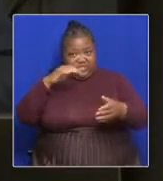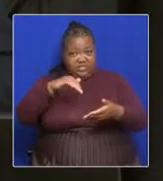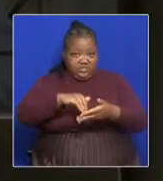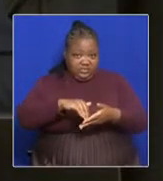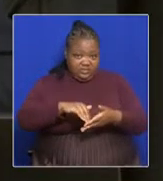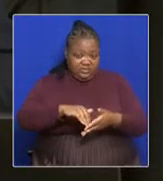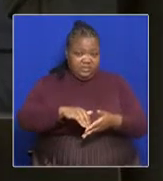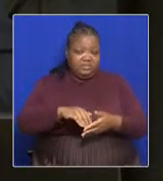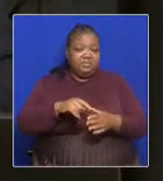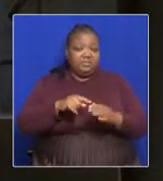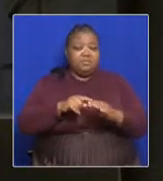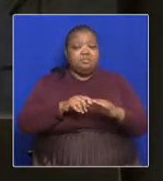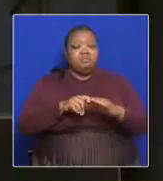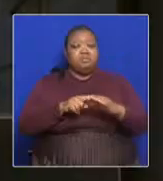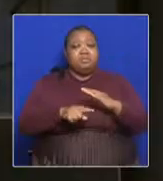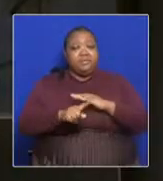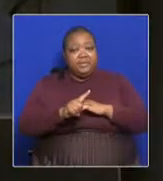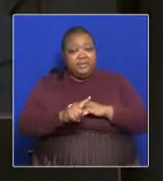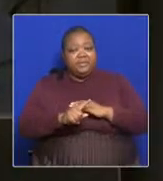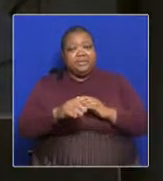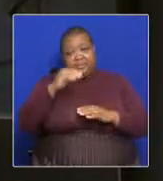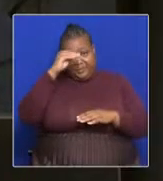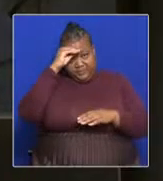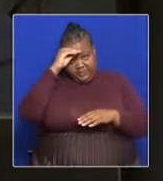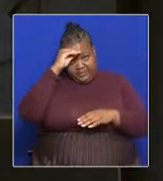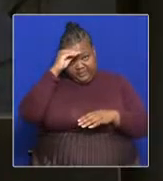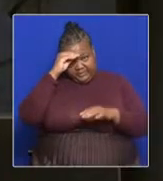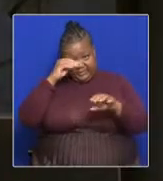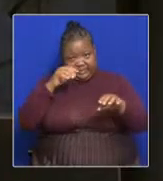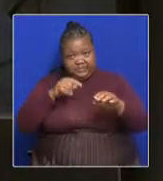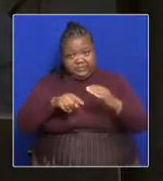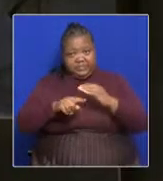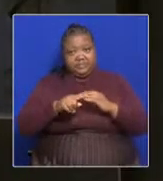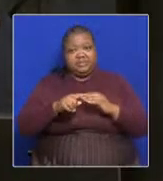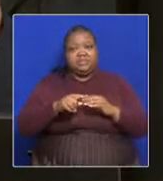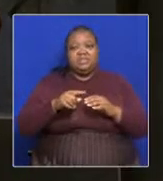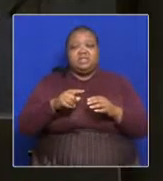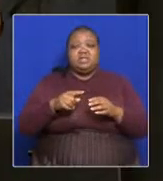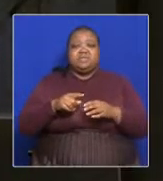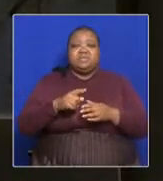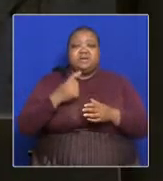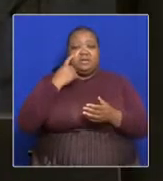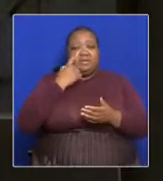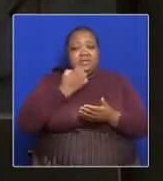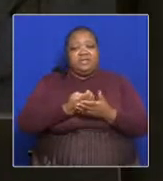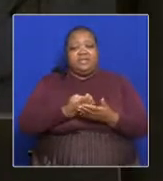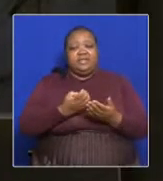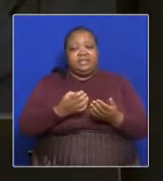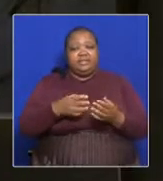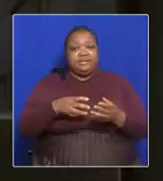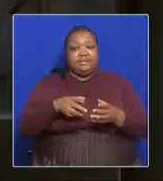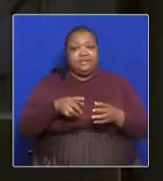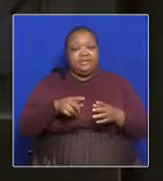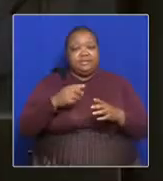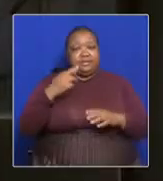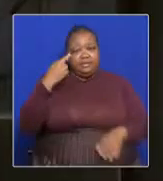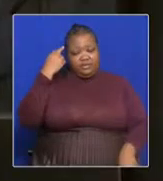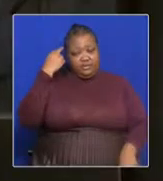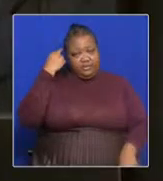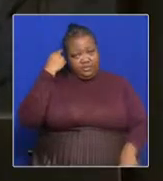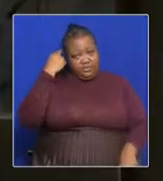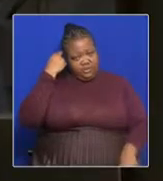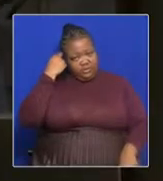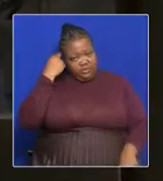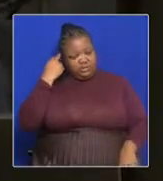police station to find the exhibit clerk. I think that's what you say. In your statement, you also say